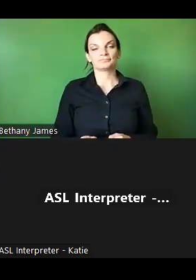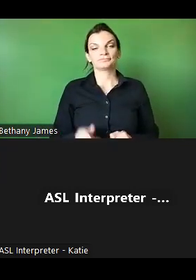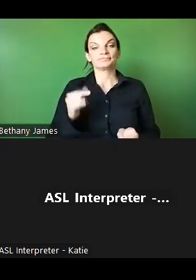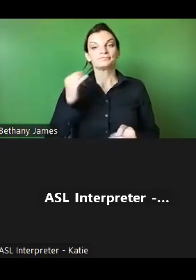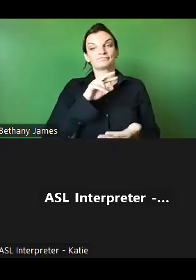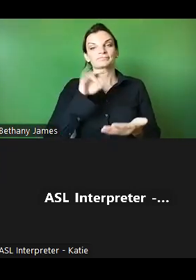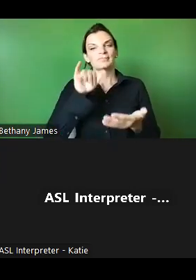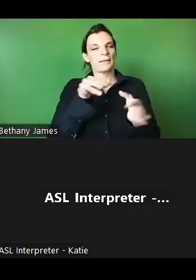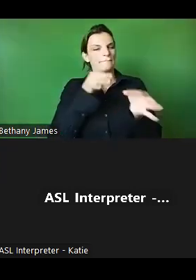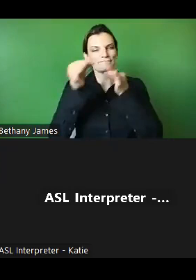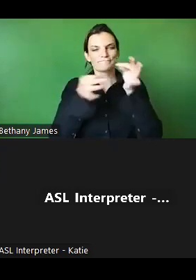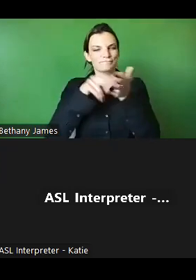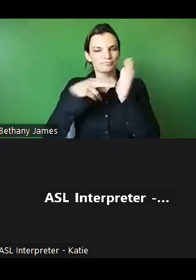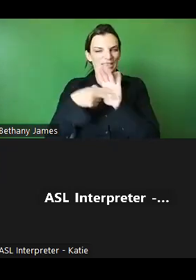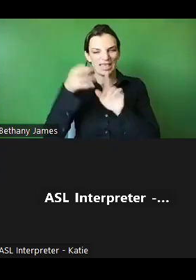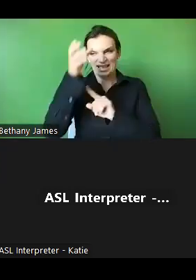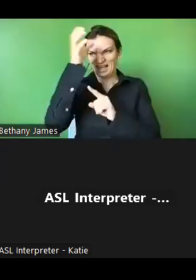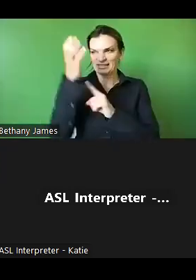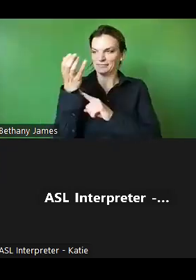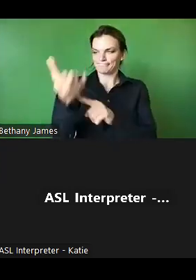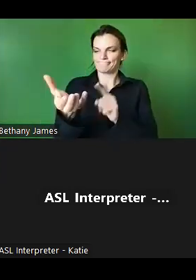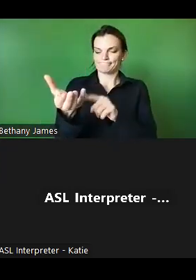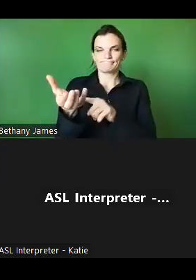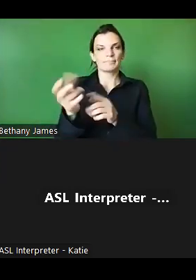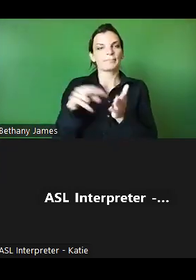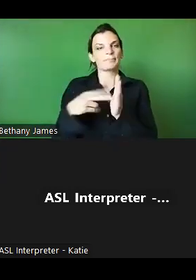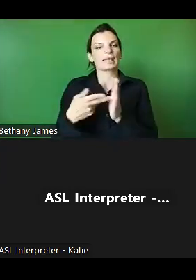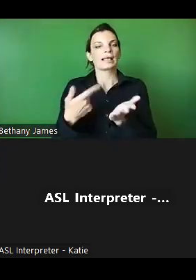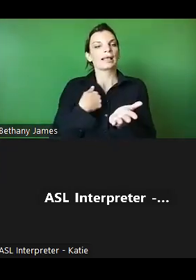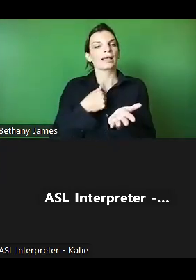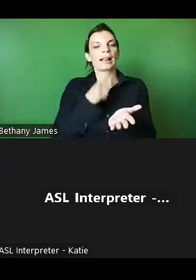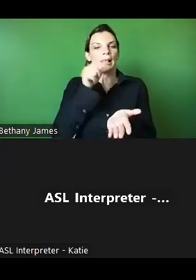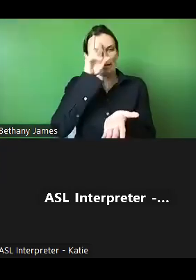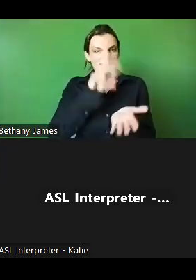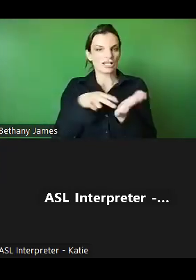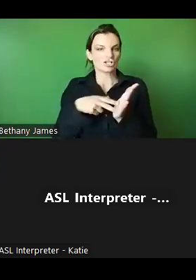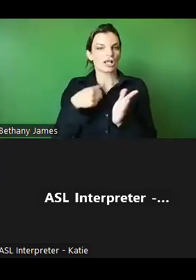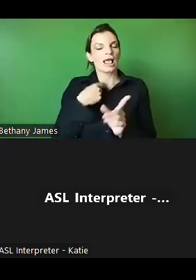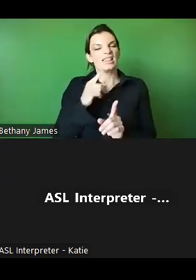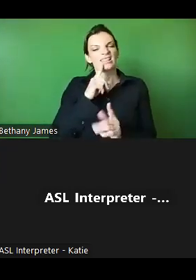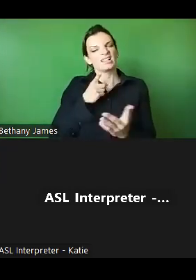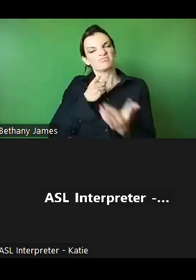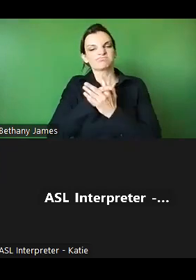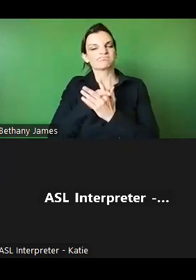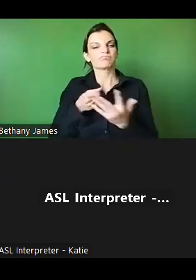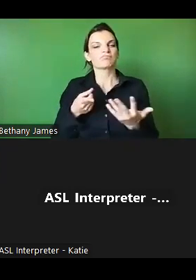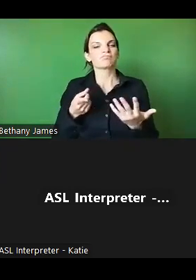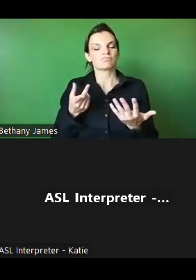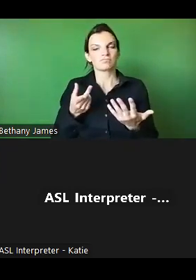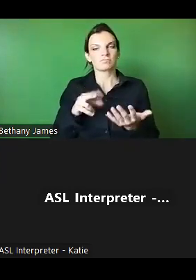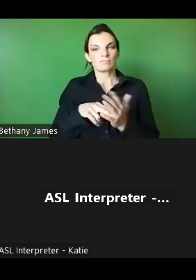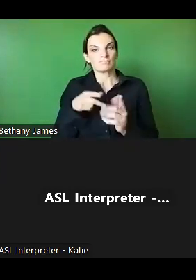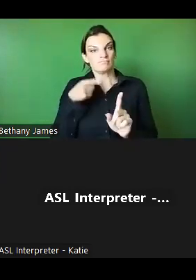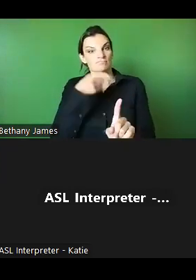it includes unintentional slights and is defined entirely in terms of the